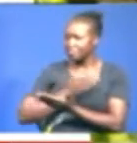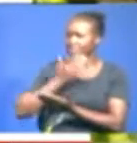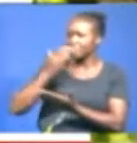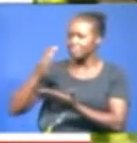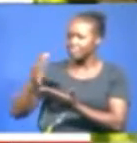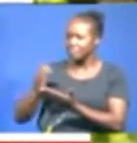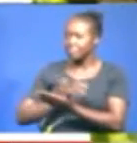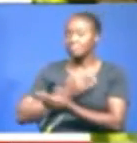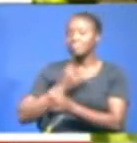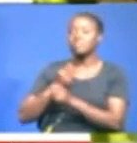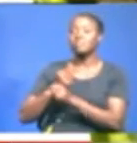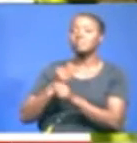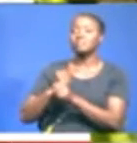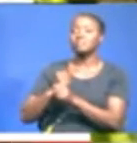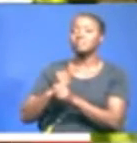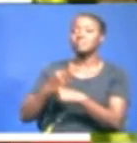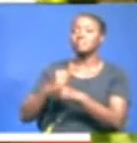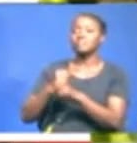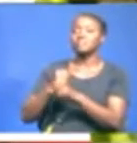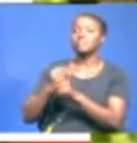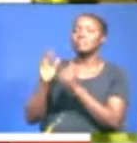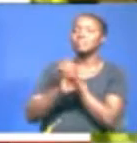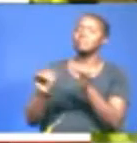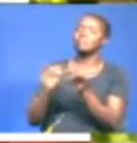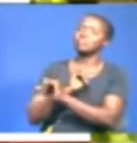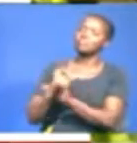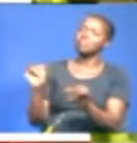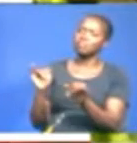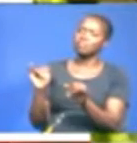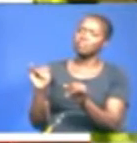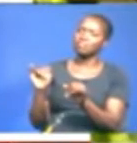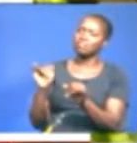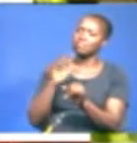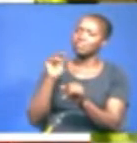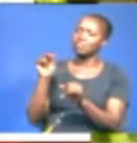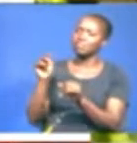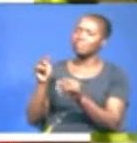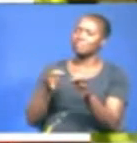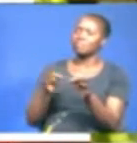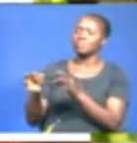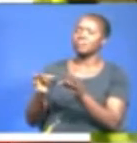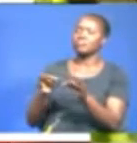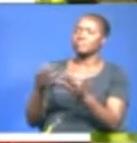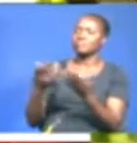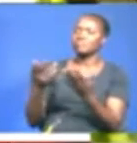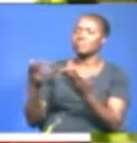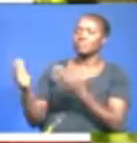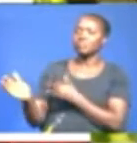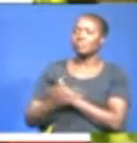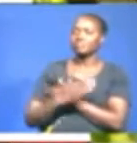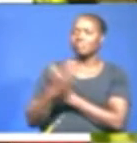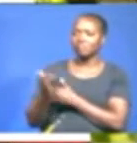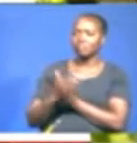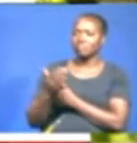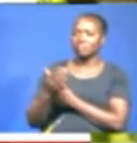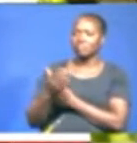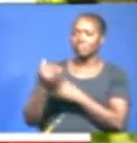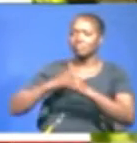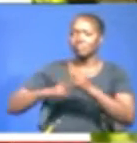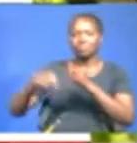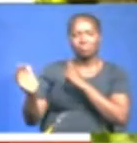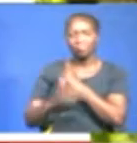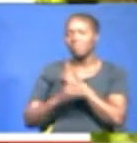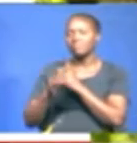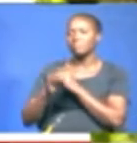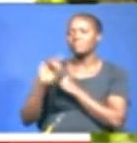to do that, to make our country clean. There is no in charge of sweeping. What about if I become the senior sweeper in this country